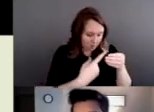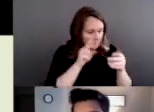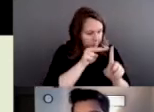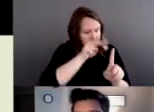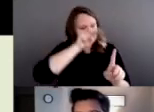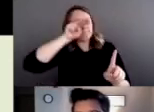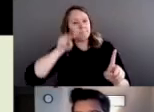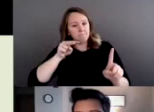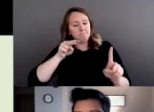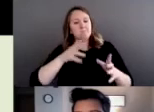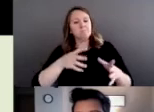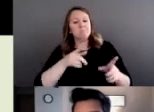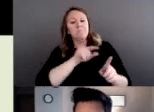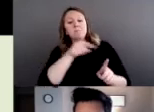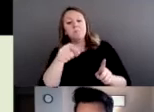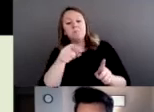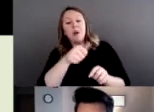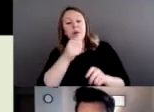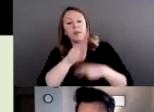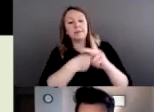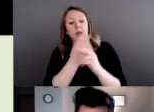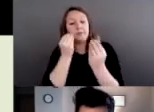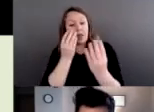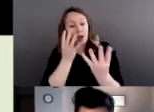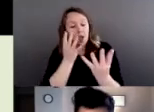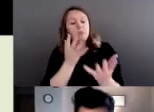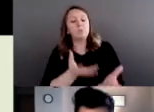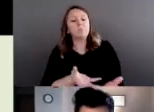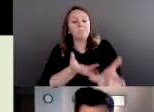be willing to accept a different type of data.